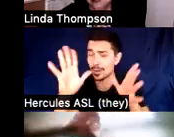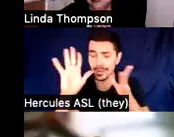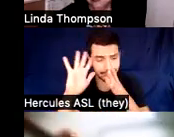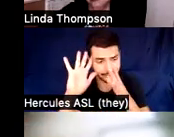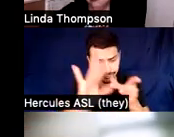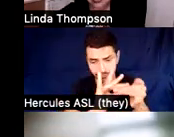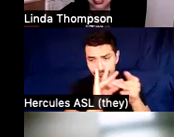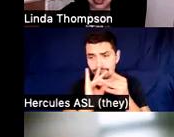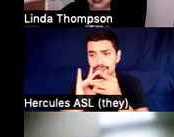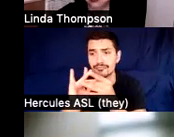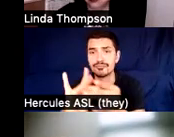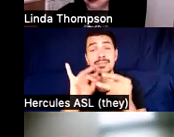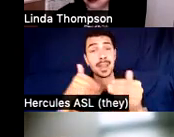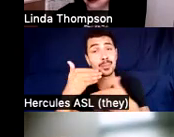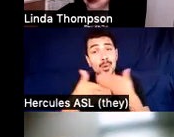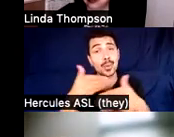Thanks.